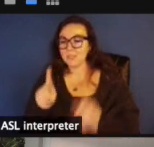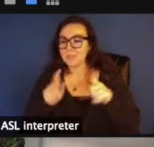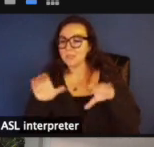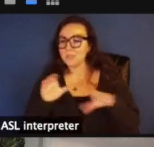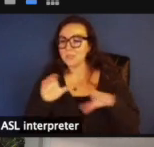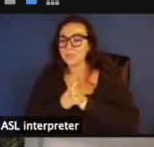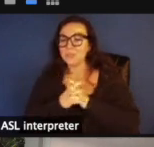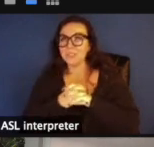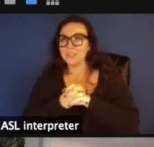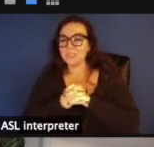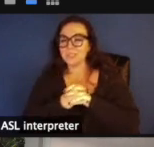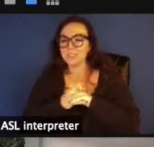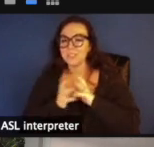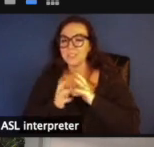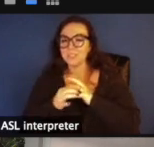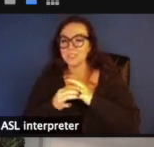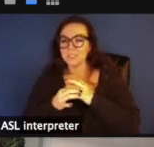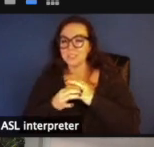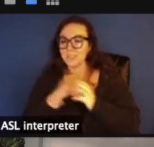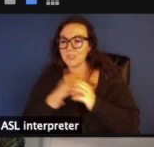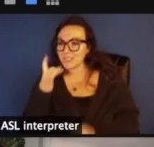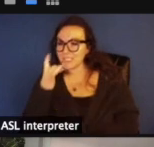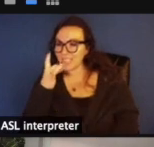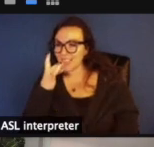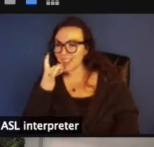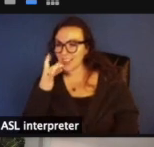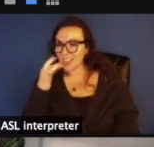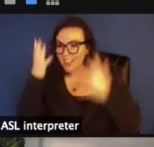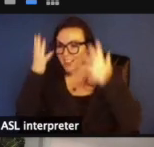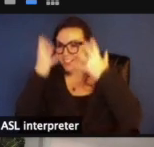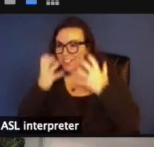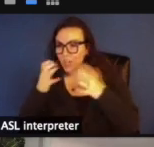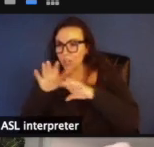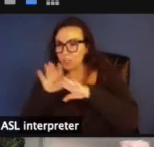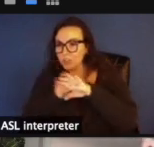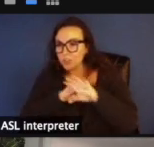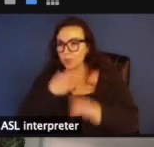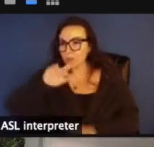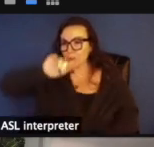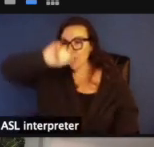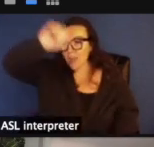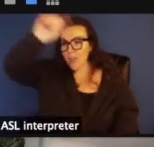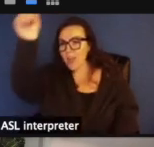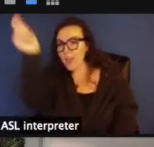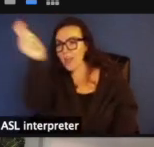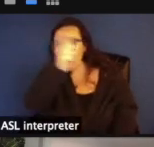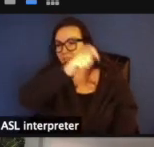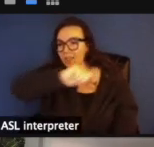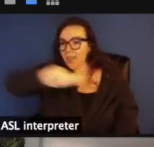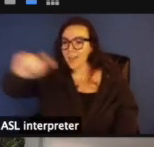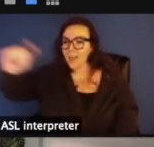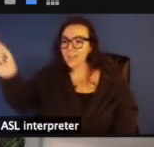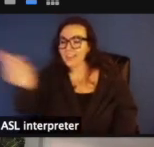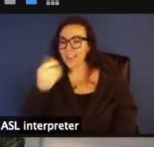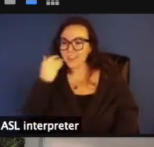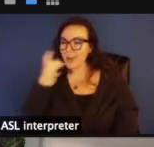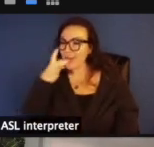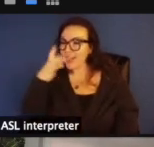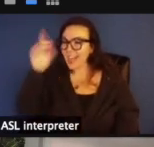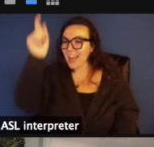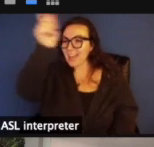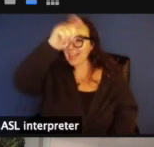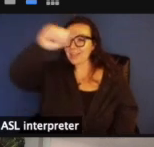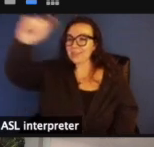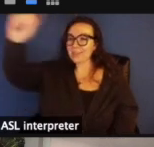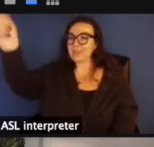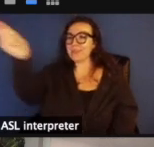you see light in the dark, but they do it in slow motion so you can kind of see the residual light as it moves through the space? That's what the